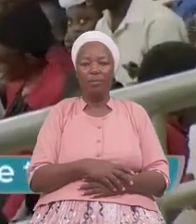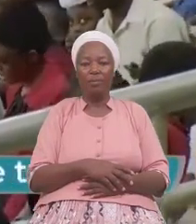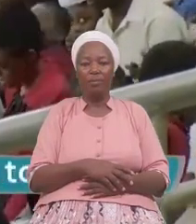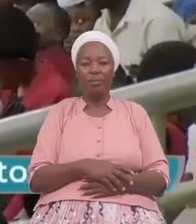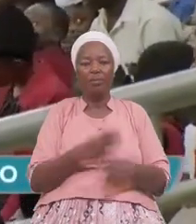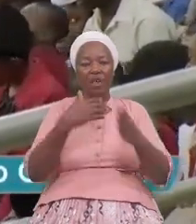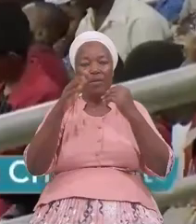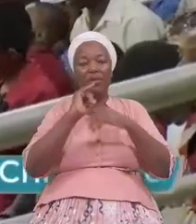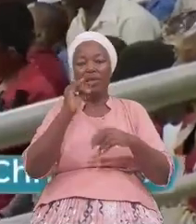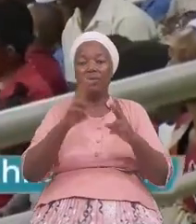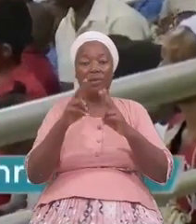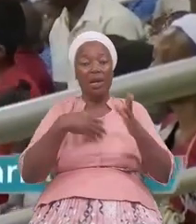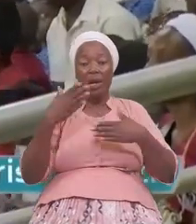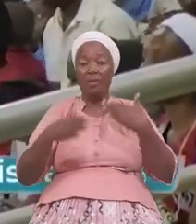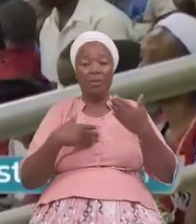Heaven is rejoicing over you.